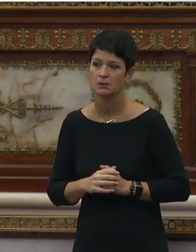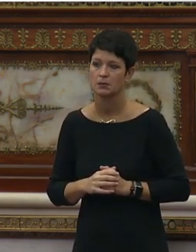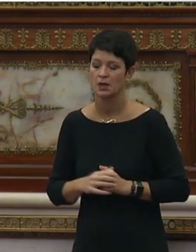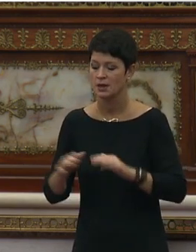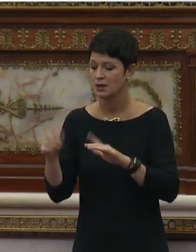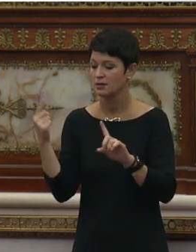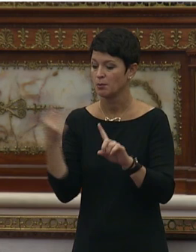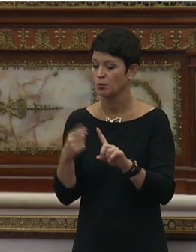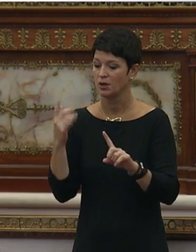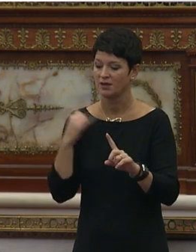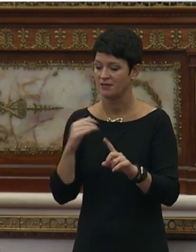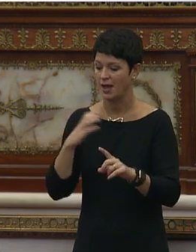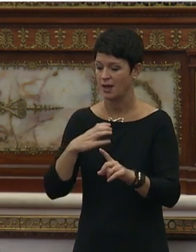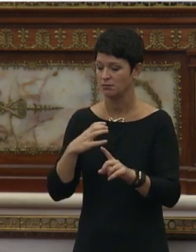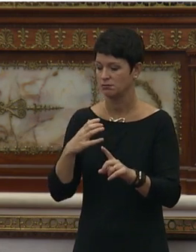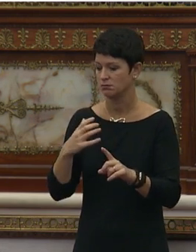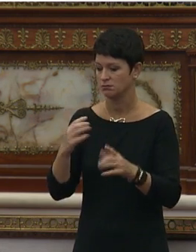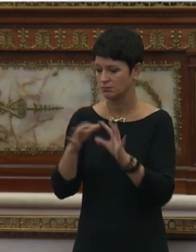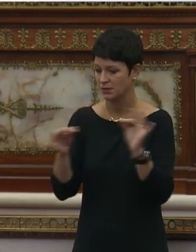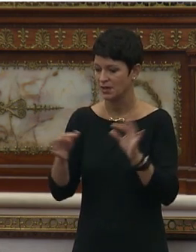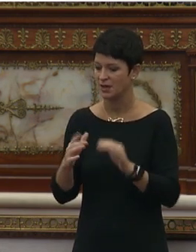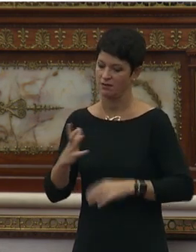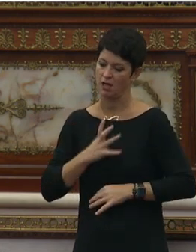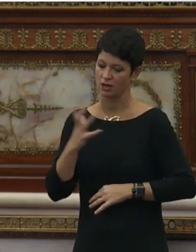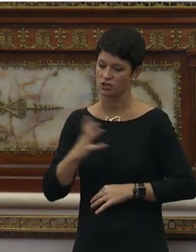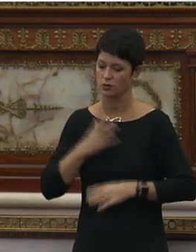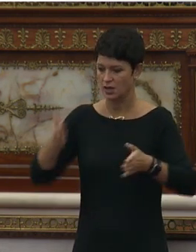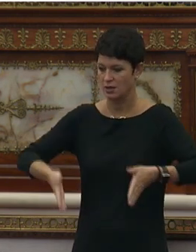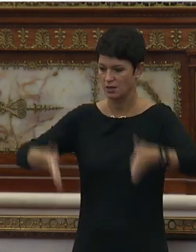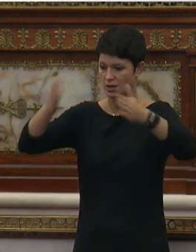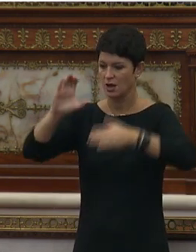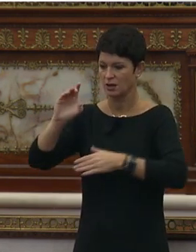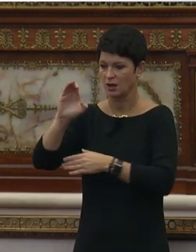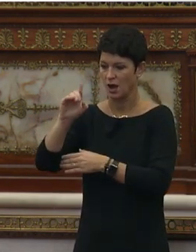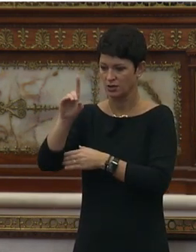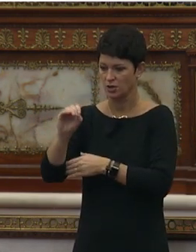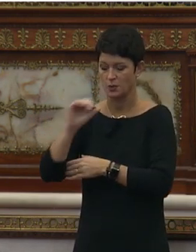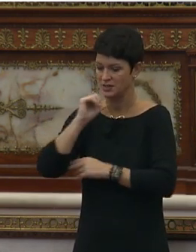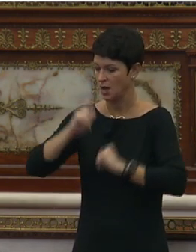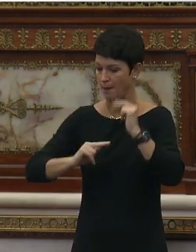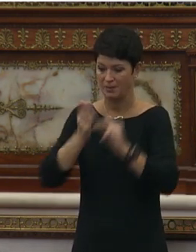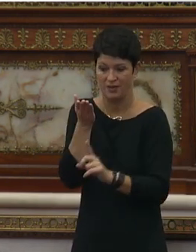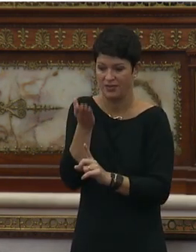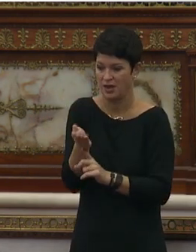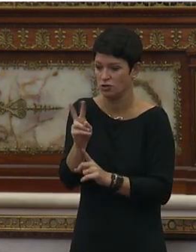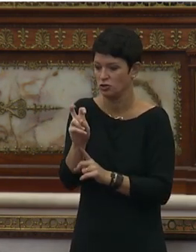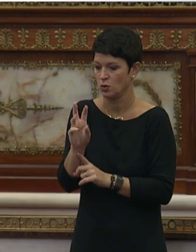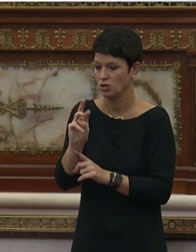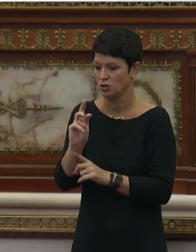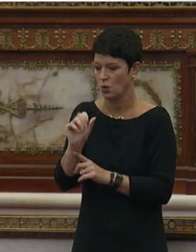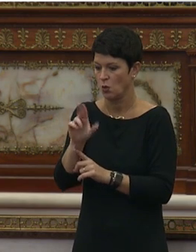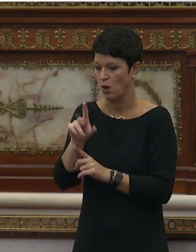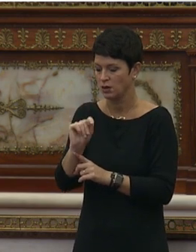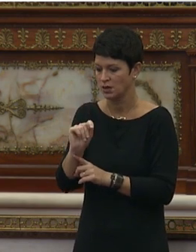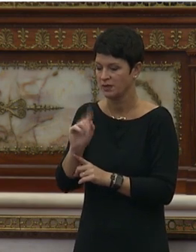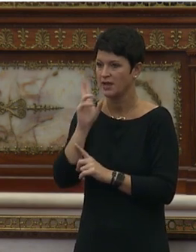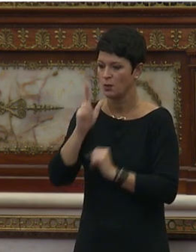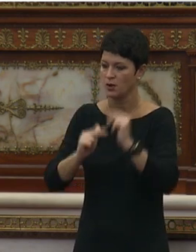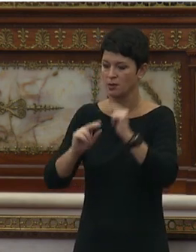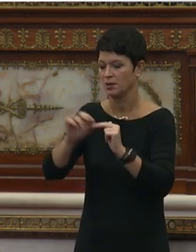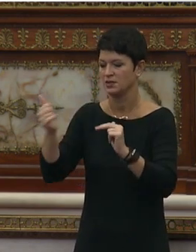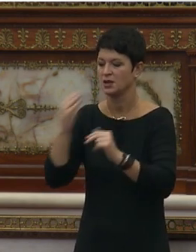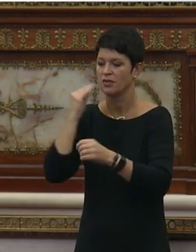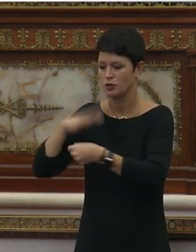The basis for this claim is that if luxury high-rise condos are not built on the 200 block of Walnut, they'll get built in